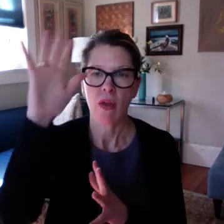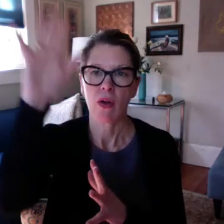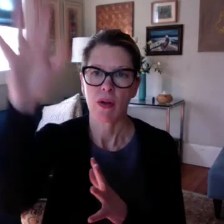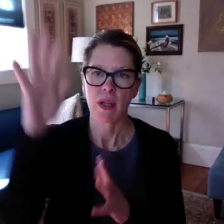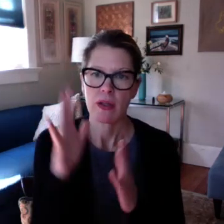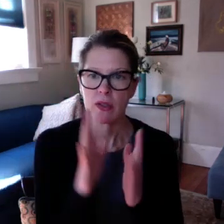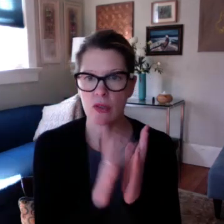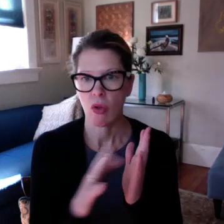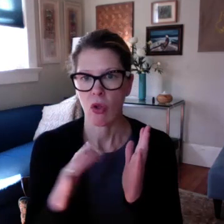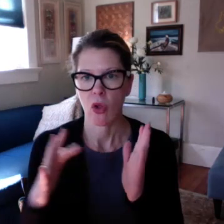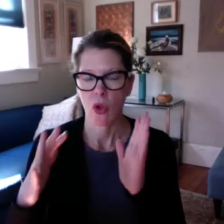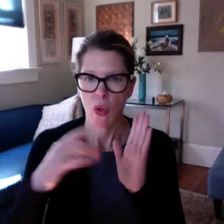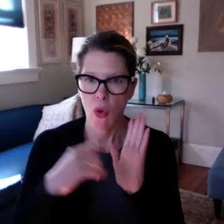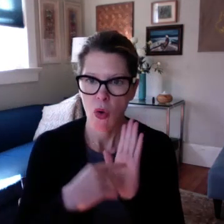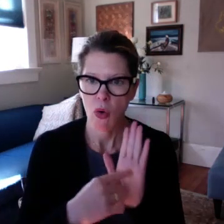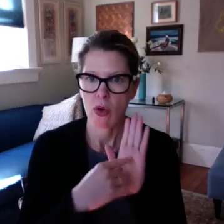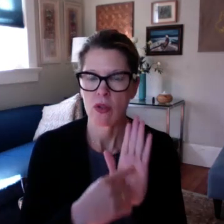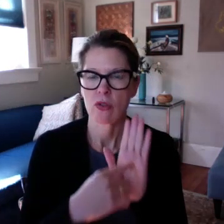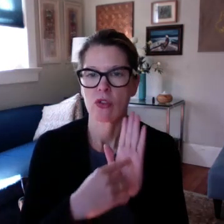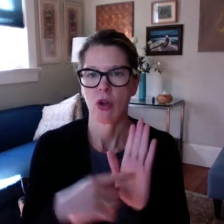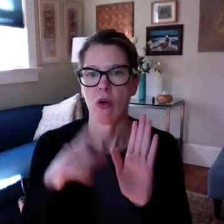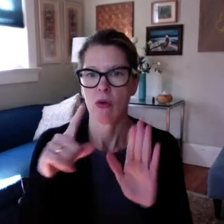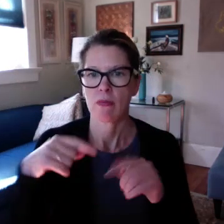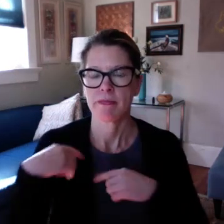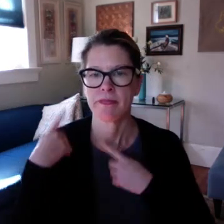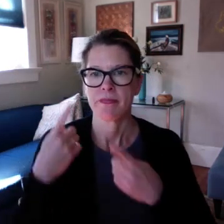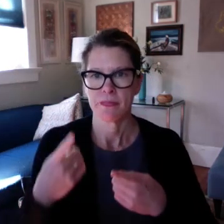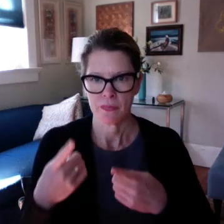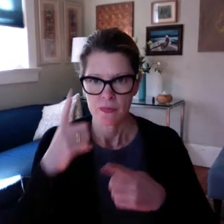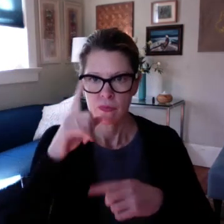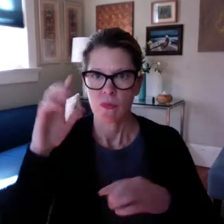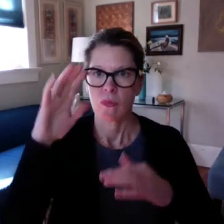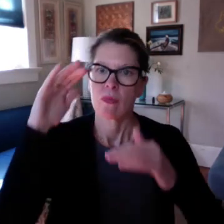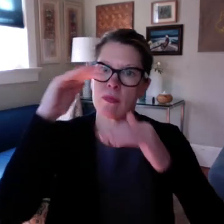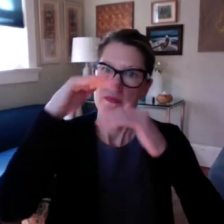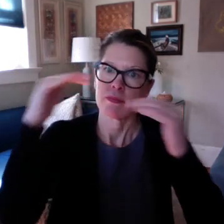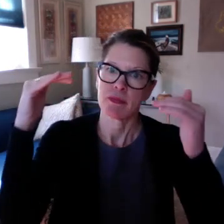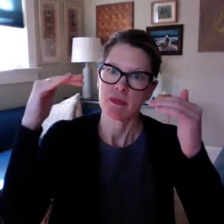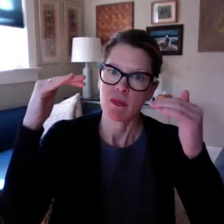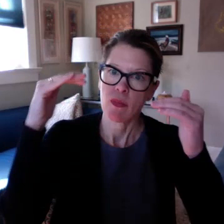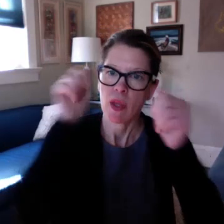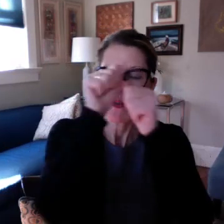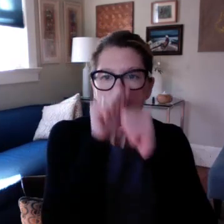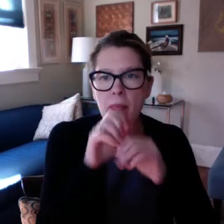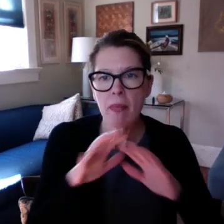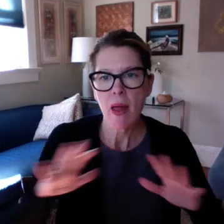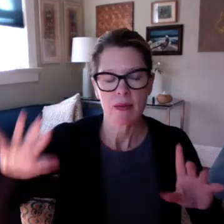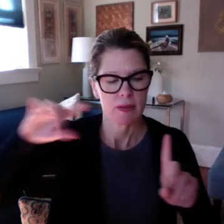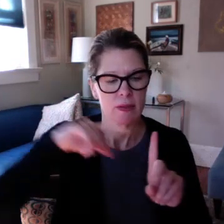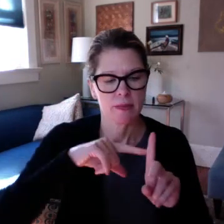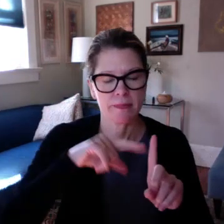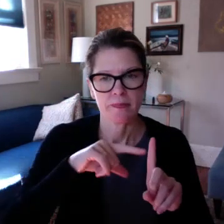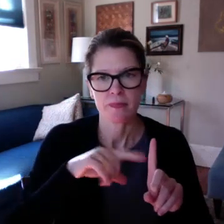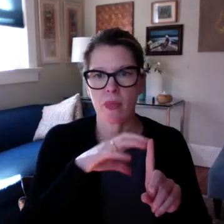glory shone. Immortal, holy, blessed is he,